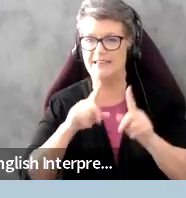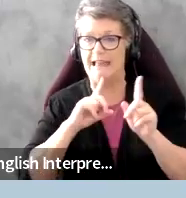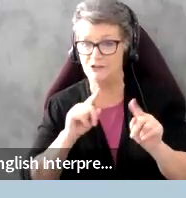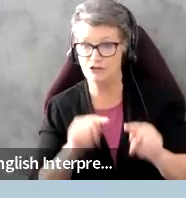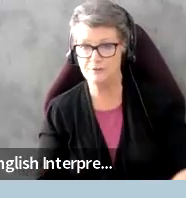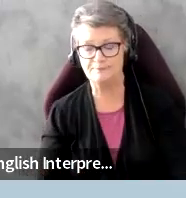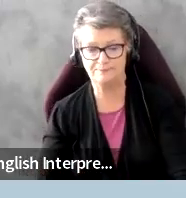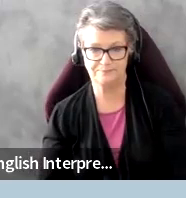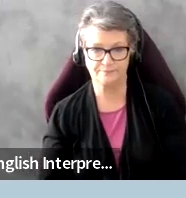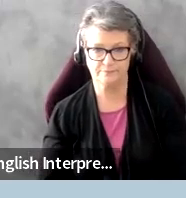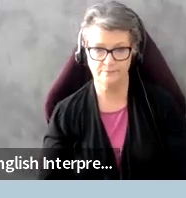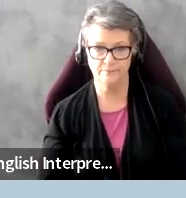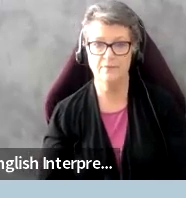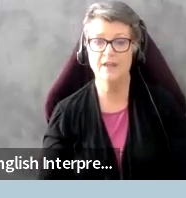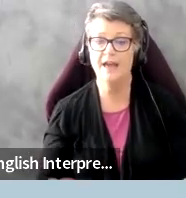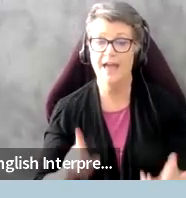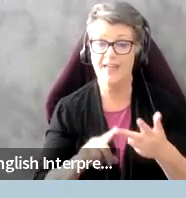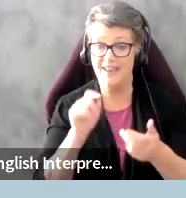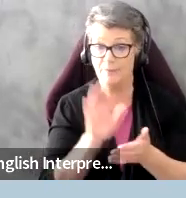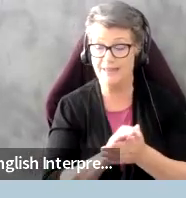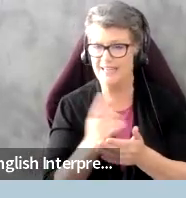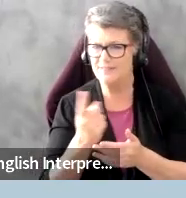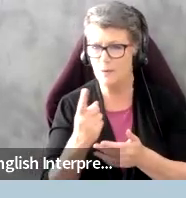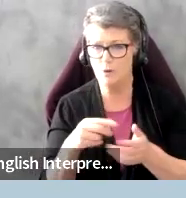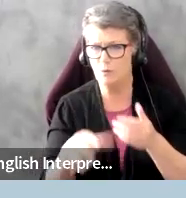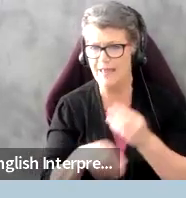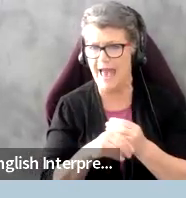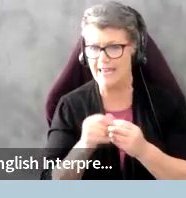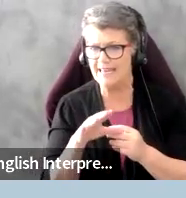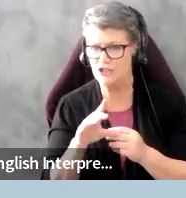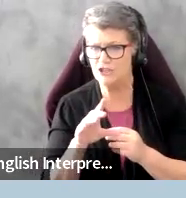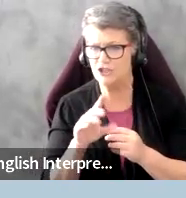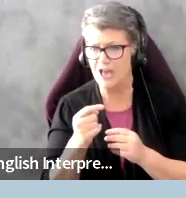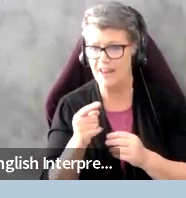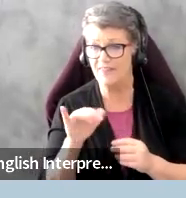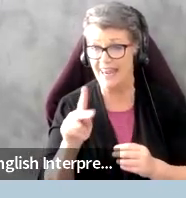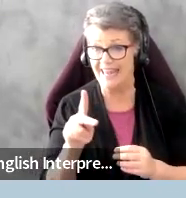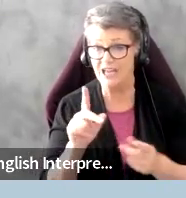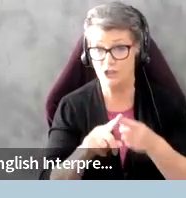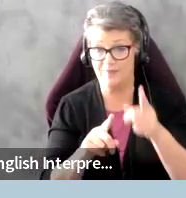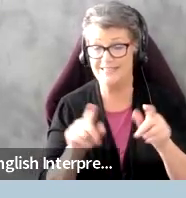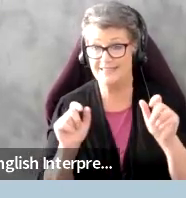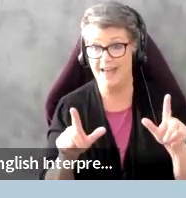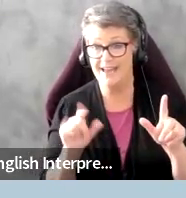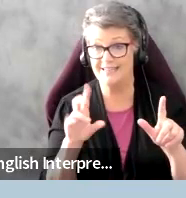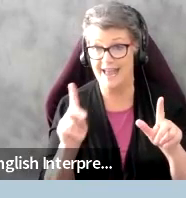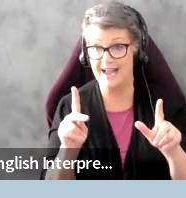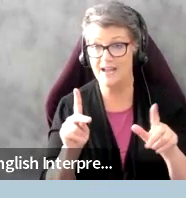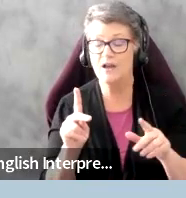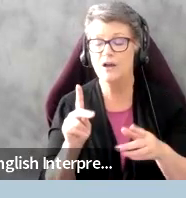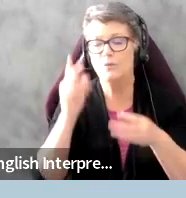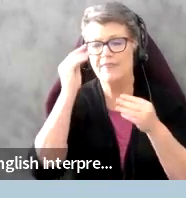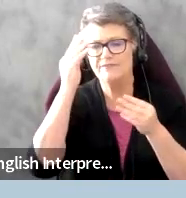specific questions. And then I believe somebody's going to be dropping in the chat a link to the slide deck with